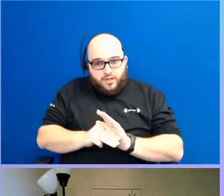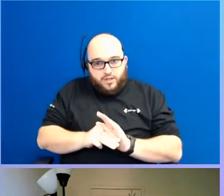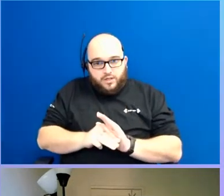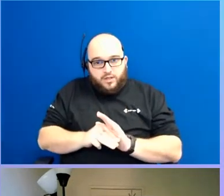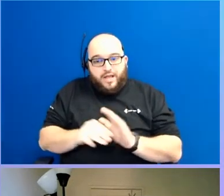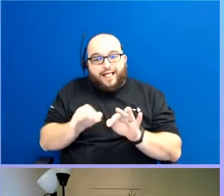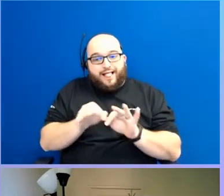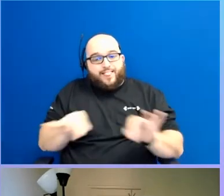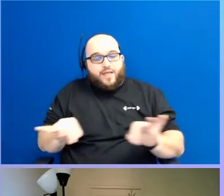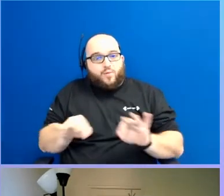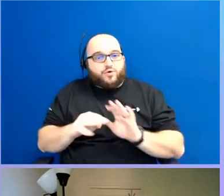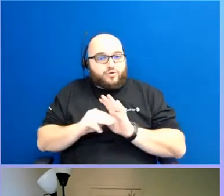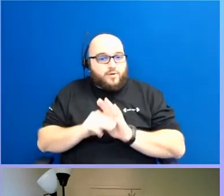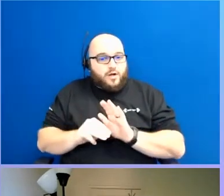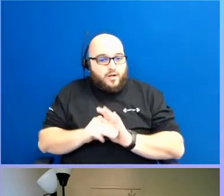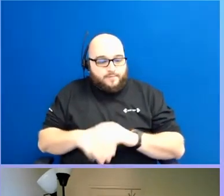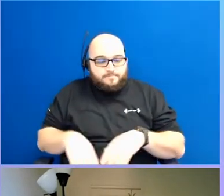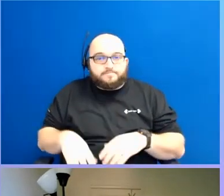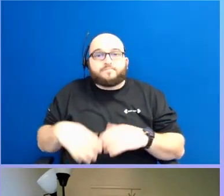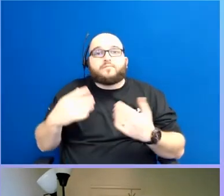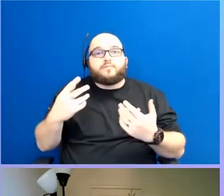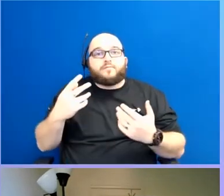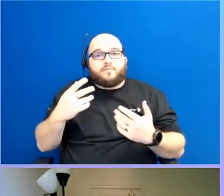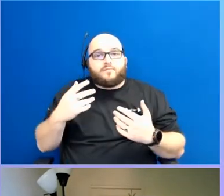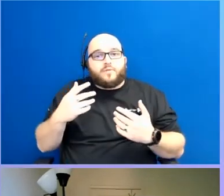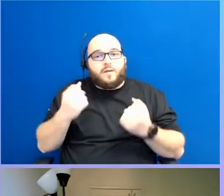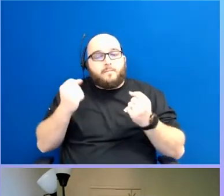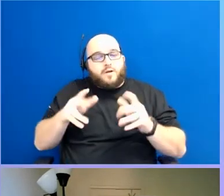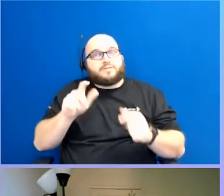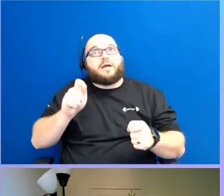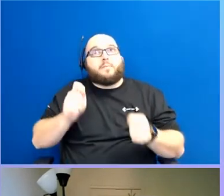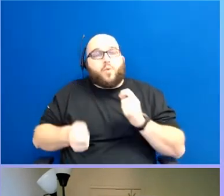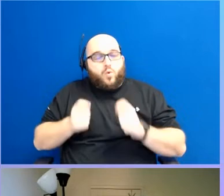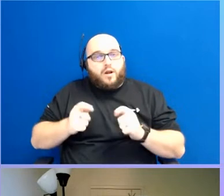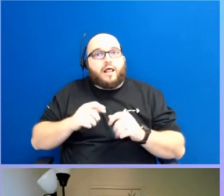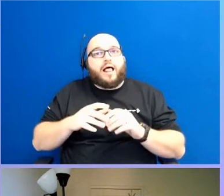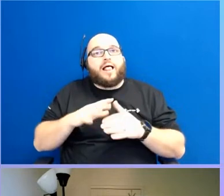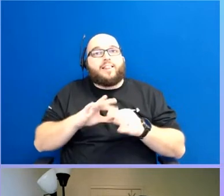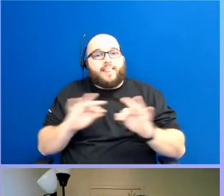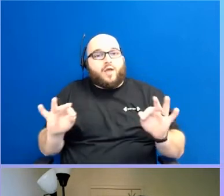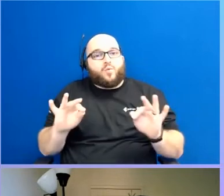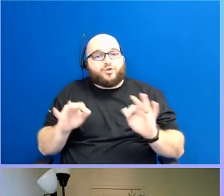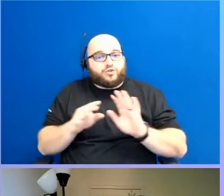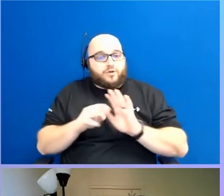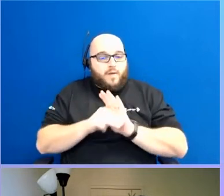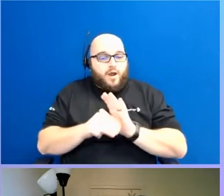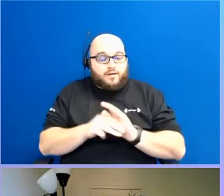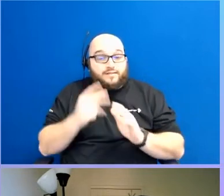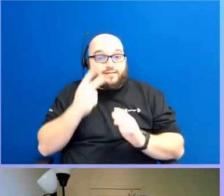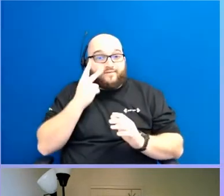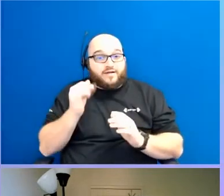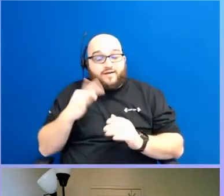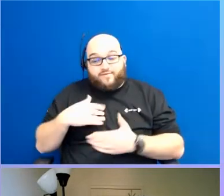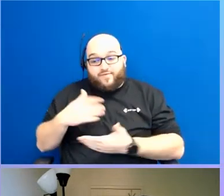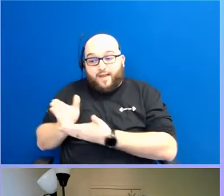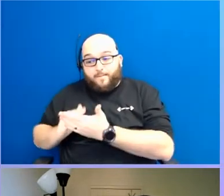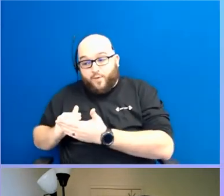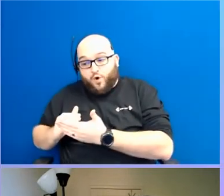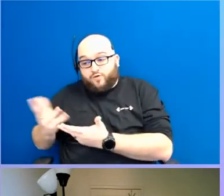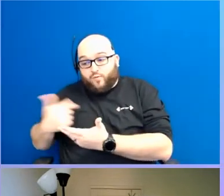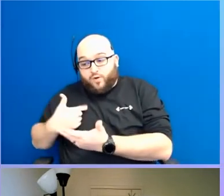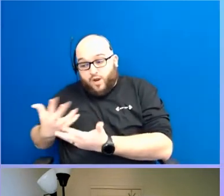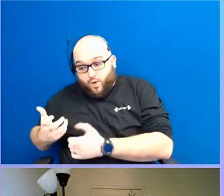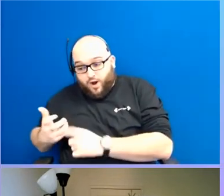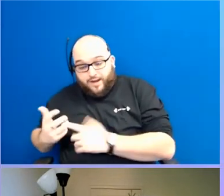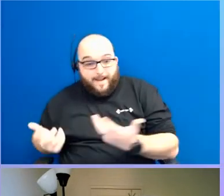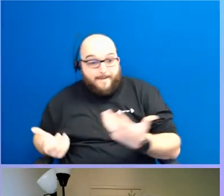language model to identify different parts of the prompt. And are those parts of the prompts matched or unmatched in